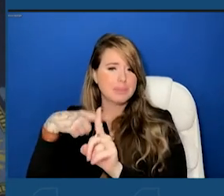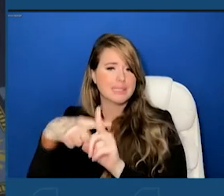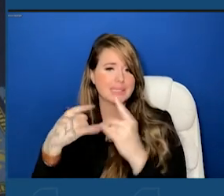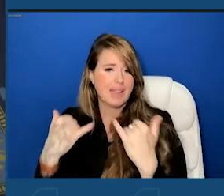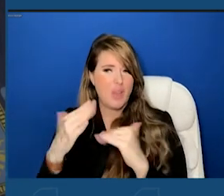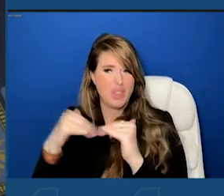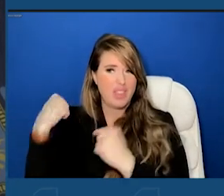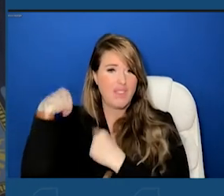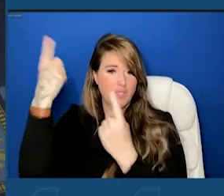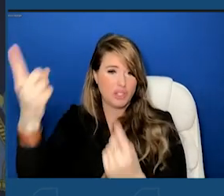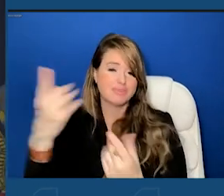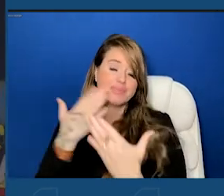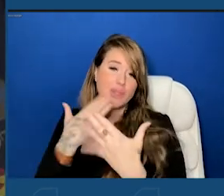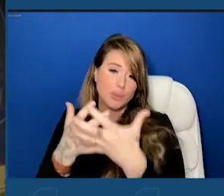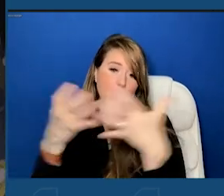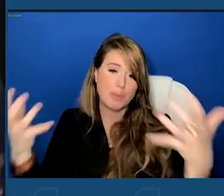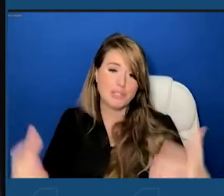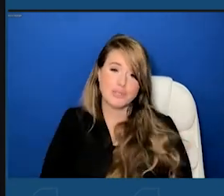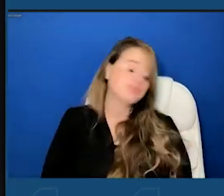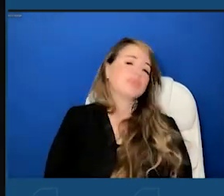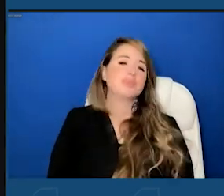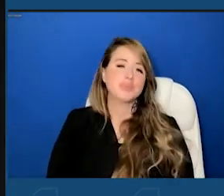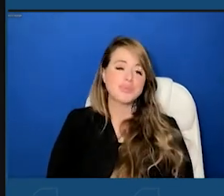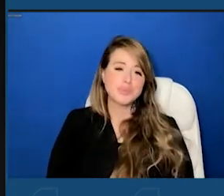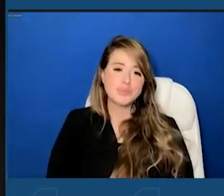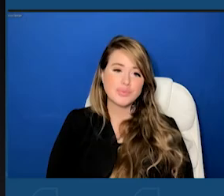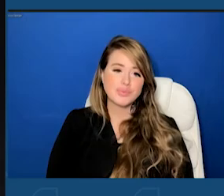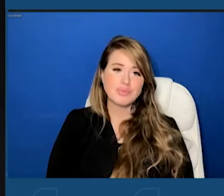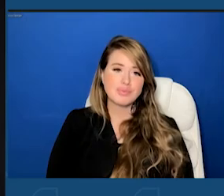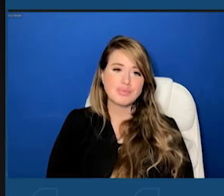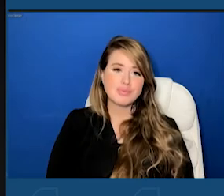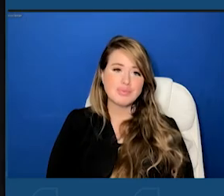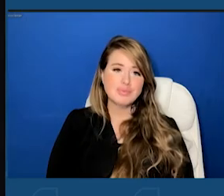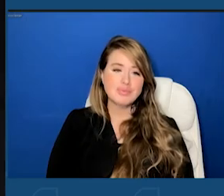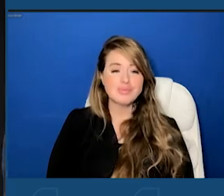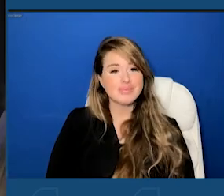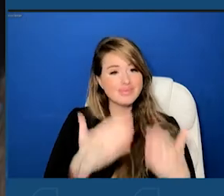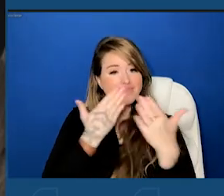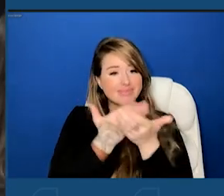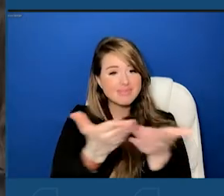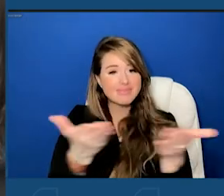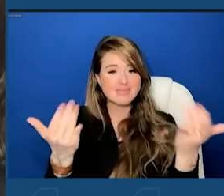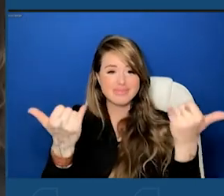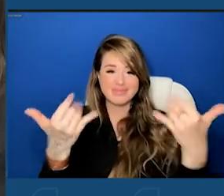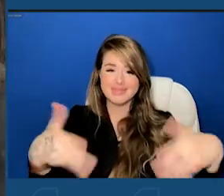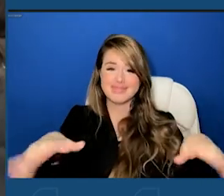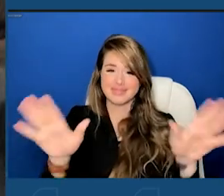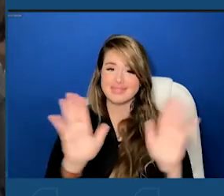Thank you, everyone. That concludes our program.